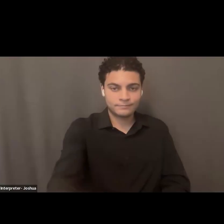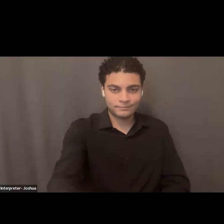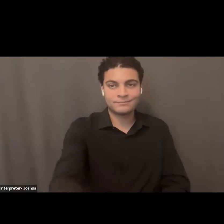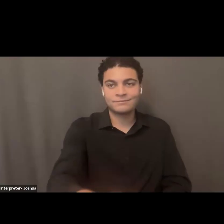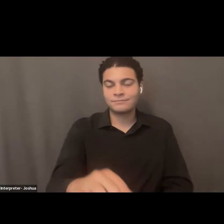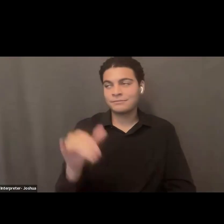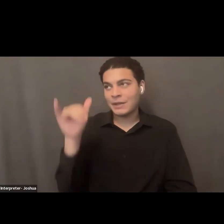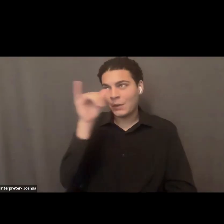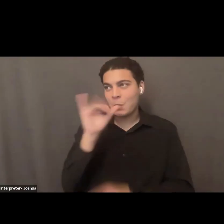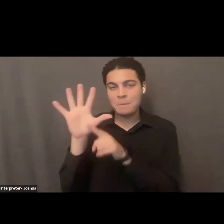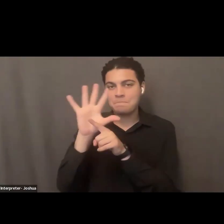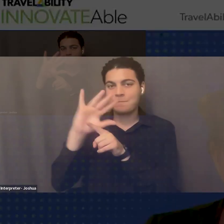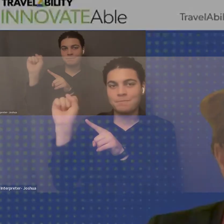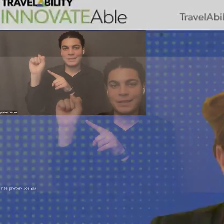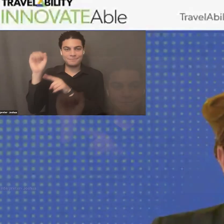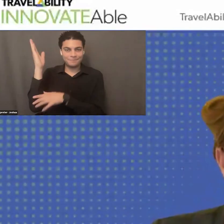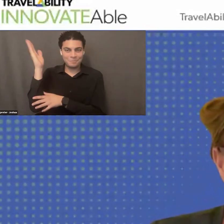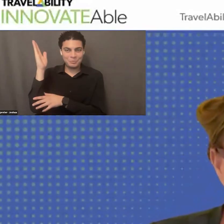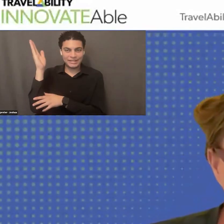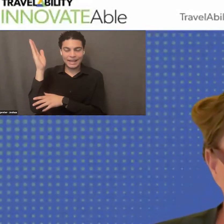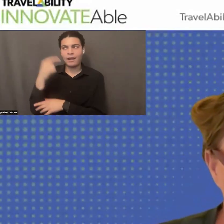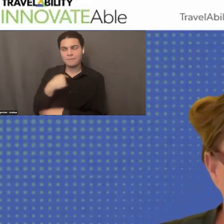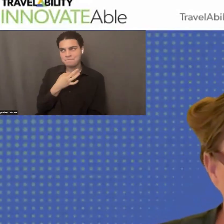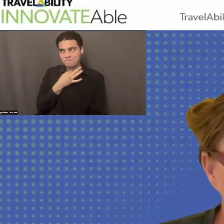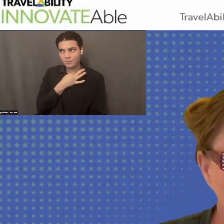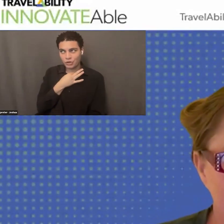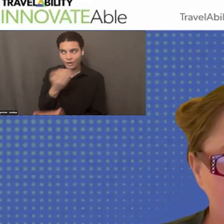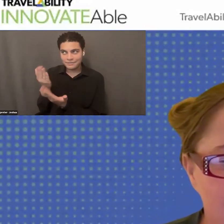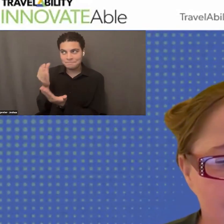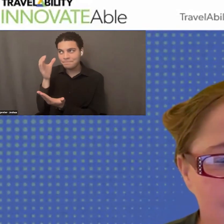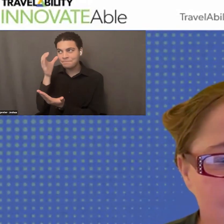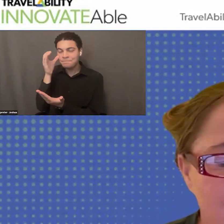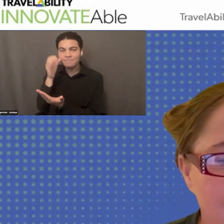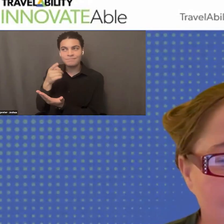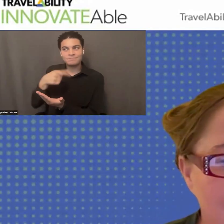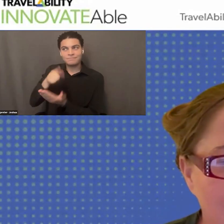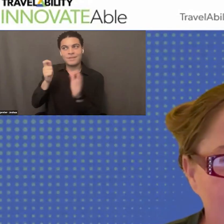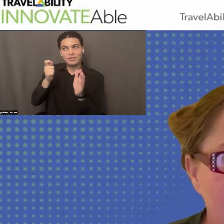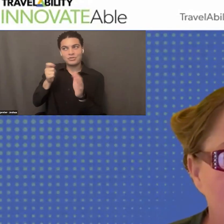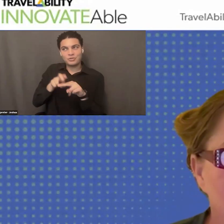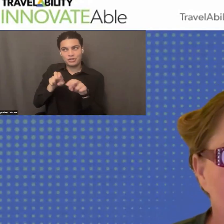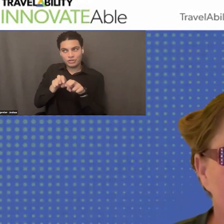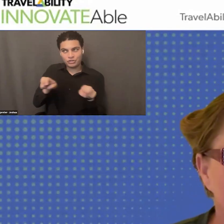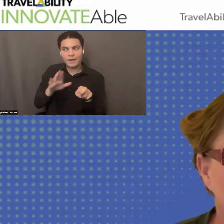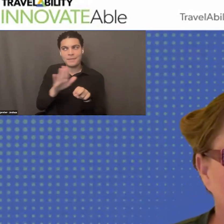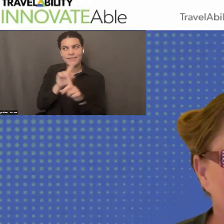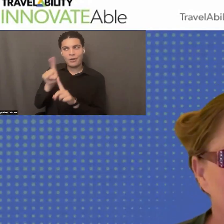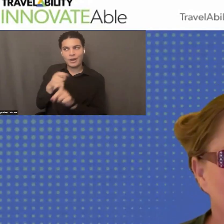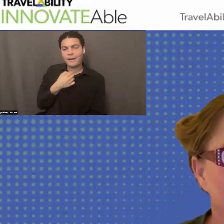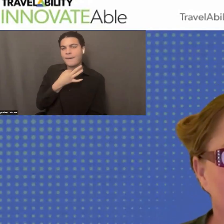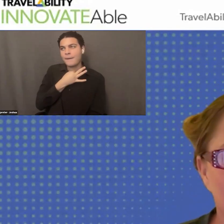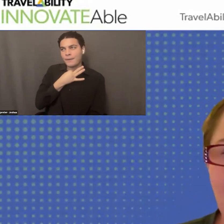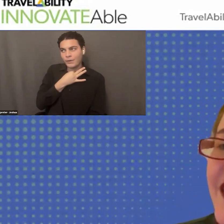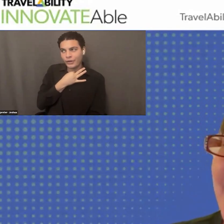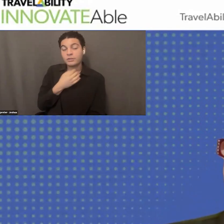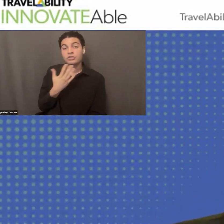Fantastic presentation. Super eager to hear the judges' questions. So at this time, we'll circle back and